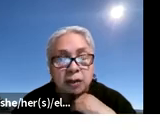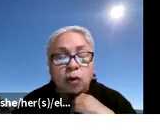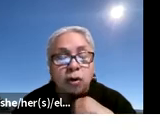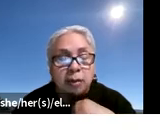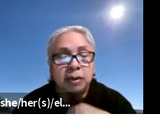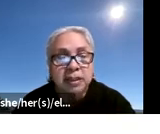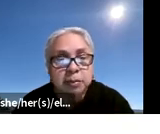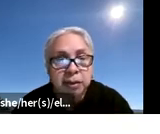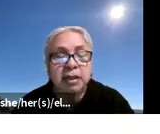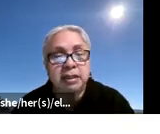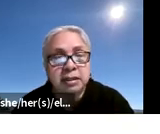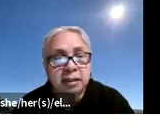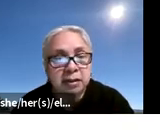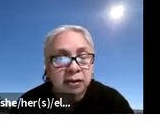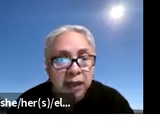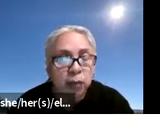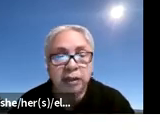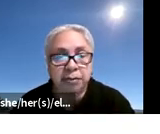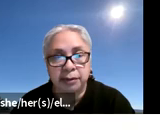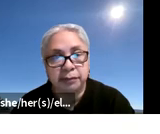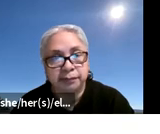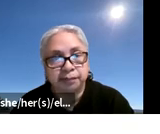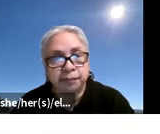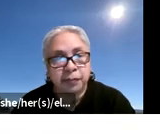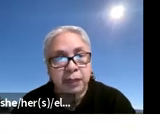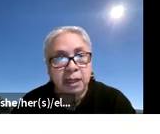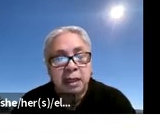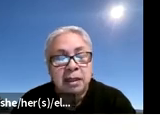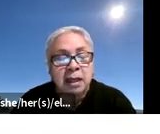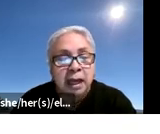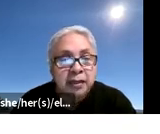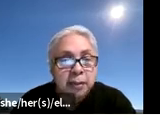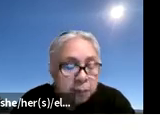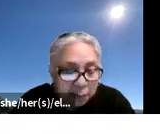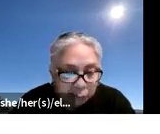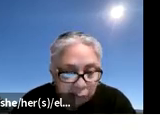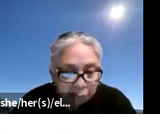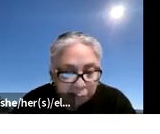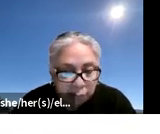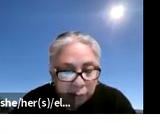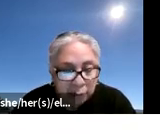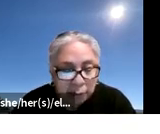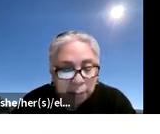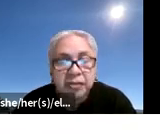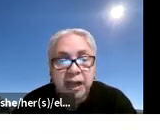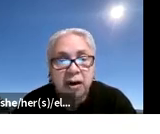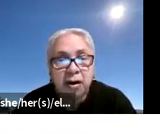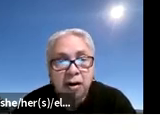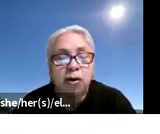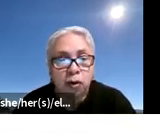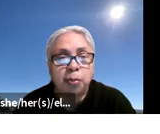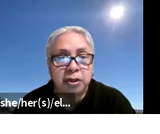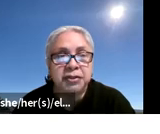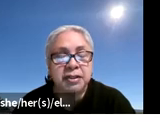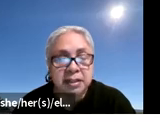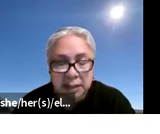It is a horrible experience they went through and that many people go through, but they are